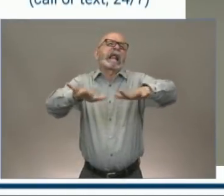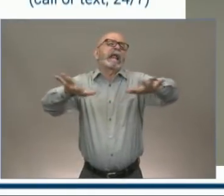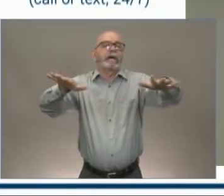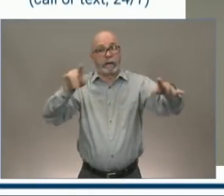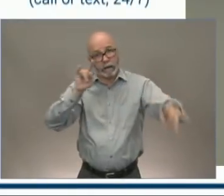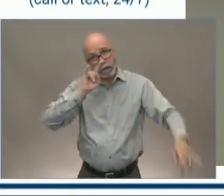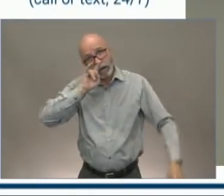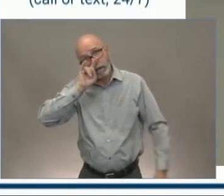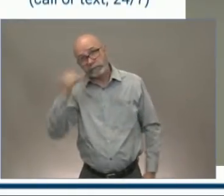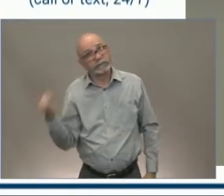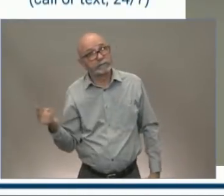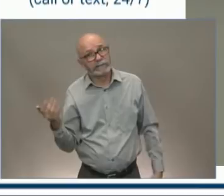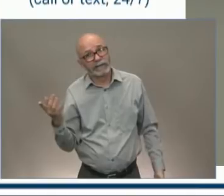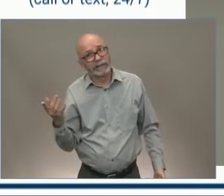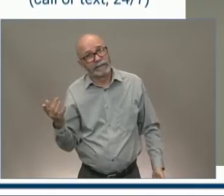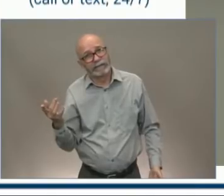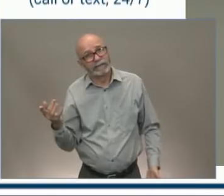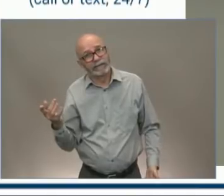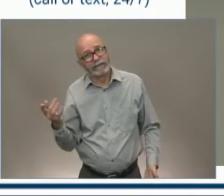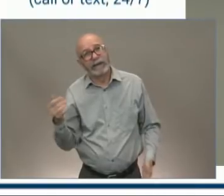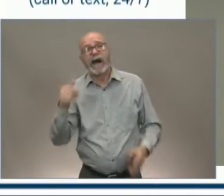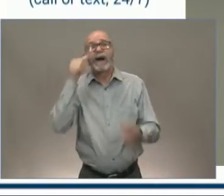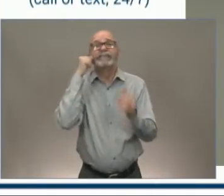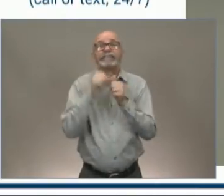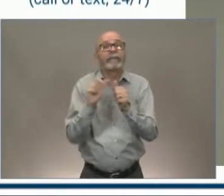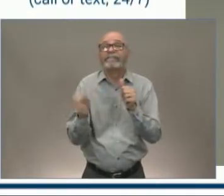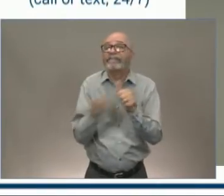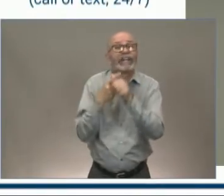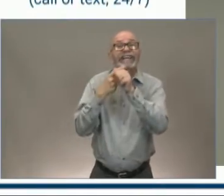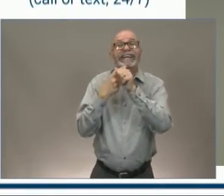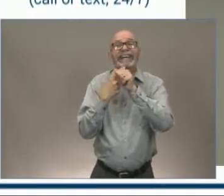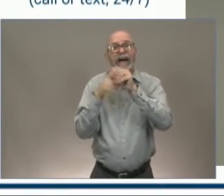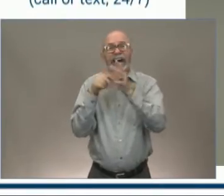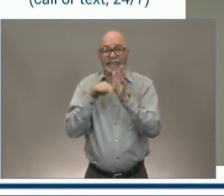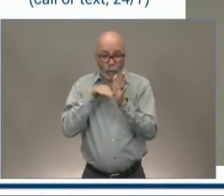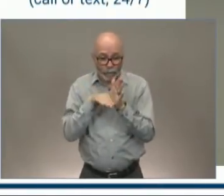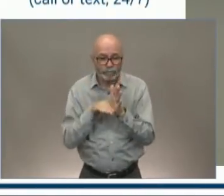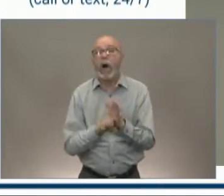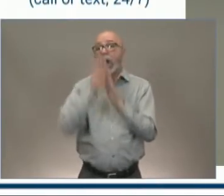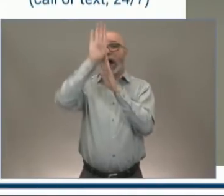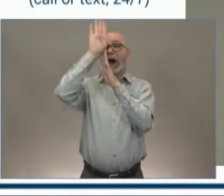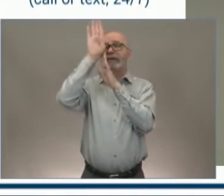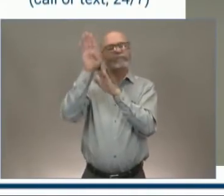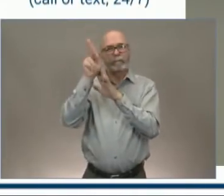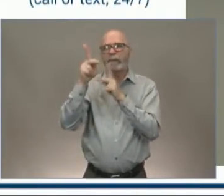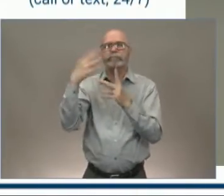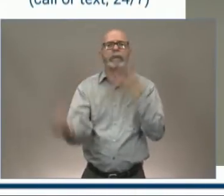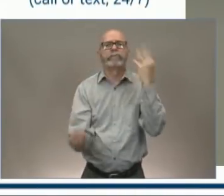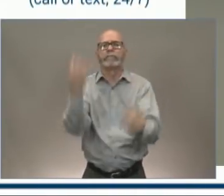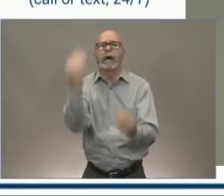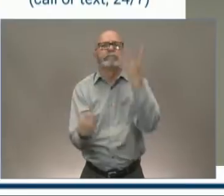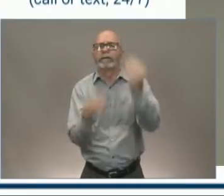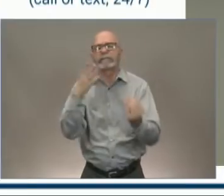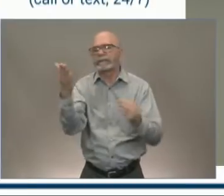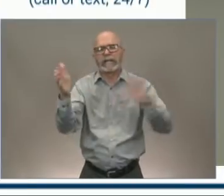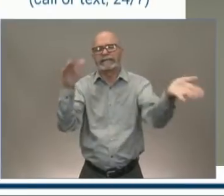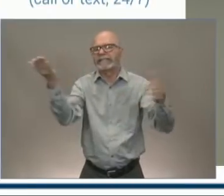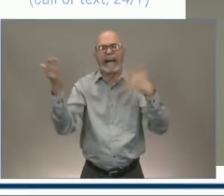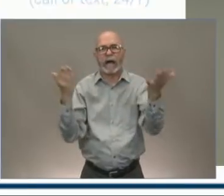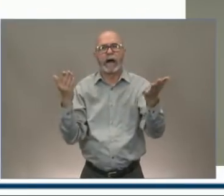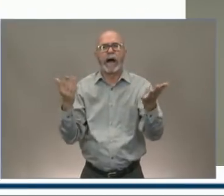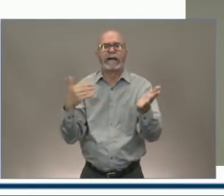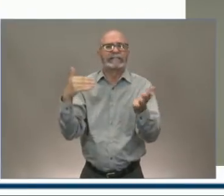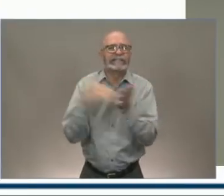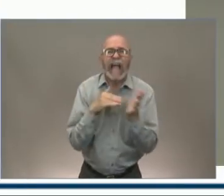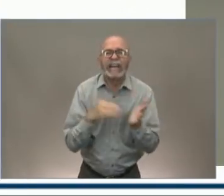people. We saw in the first wave, people will die because of that. We'll have healthcare workers put at risk. Other